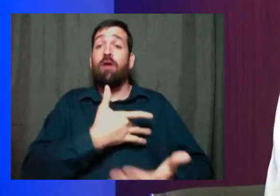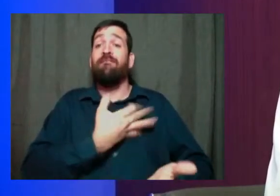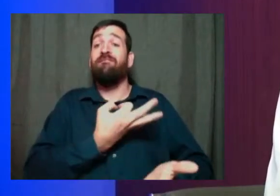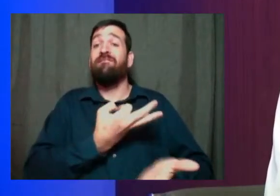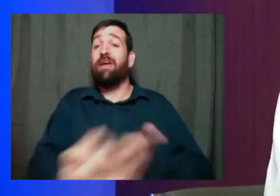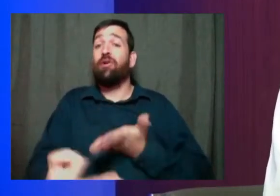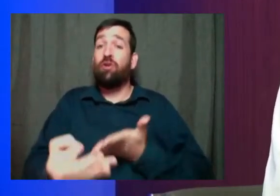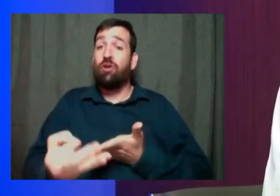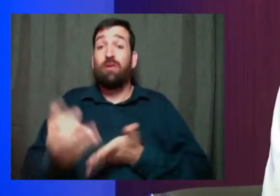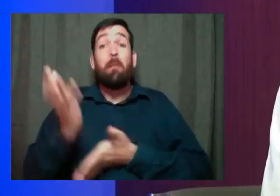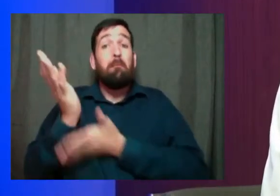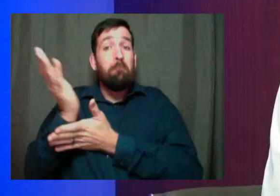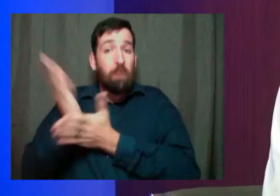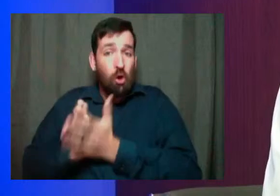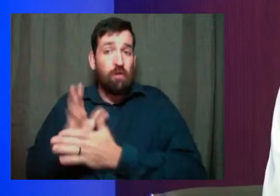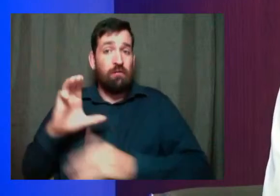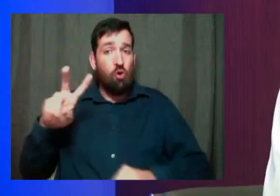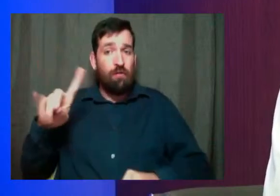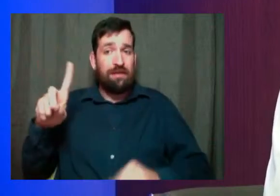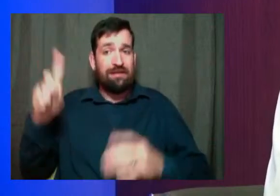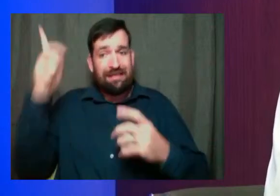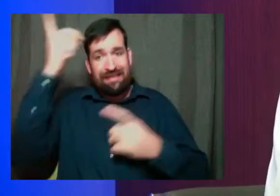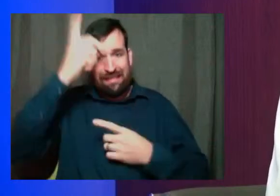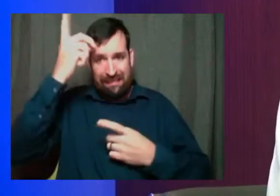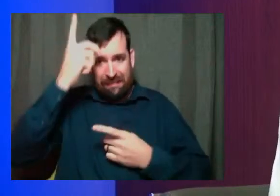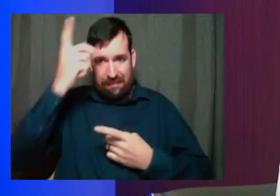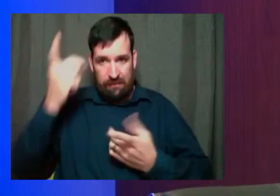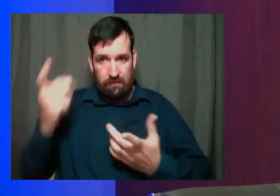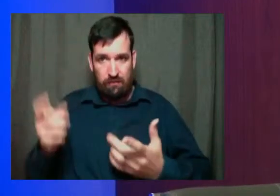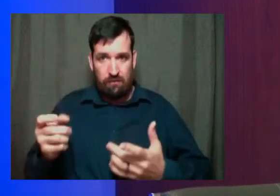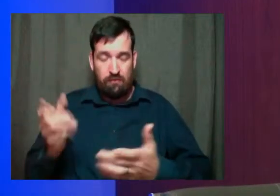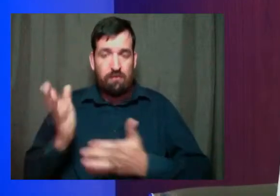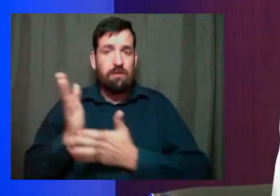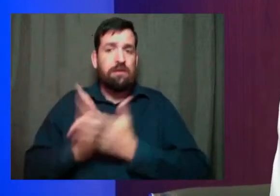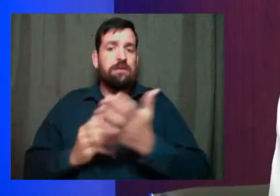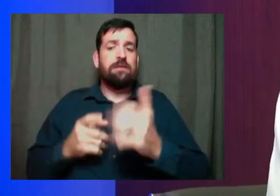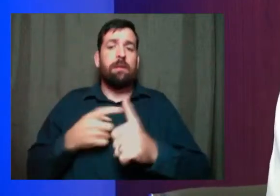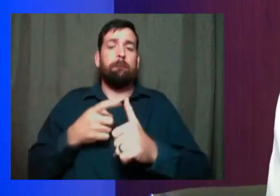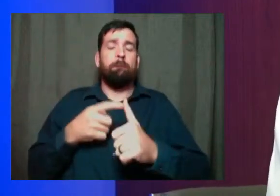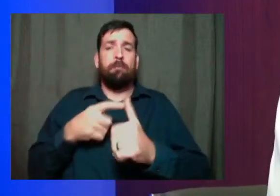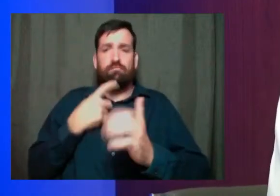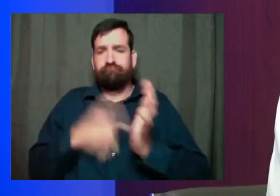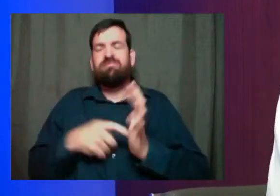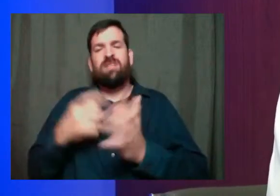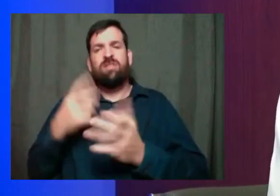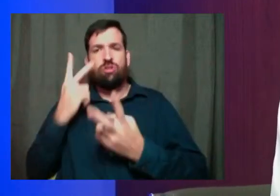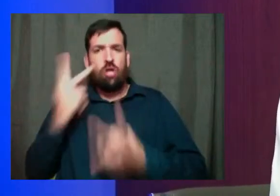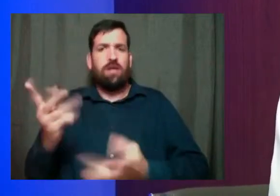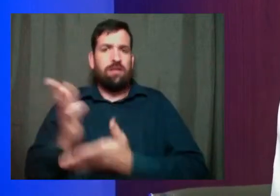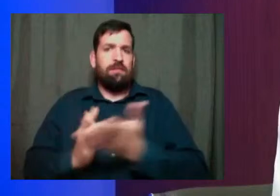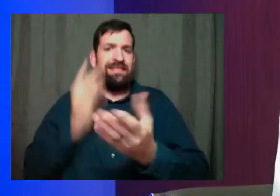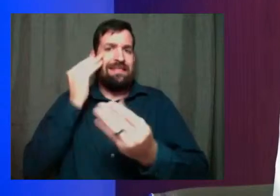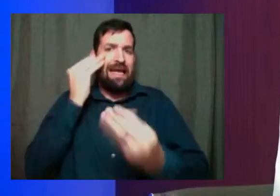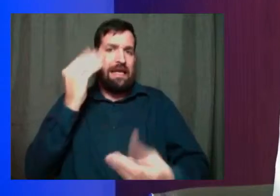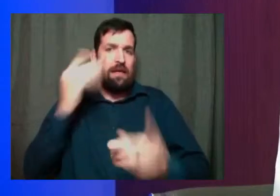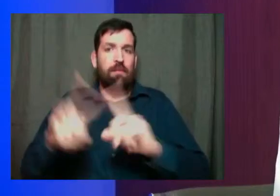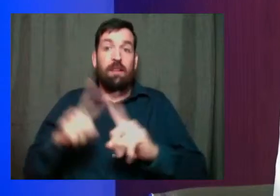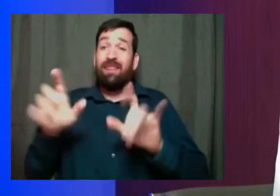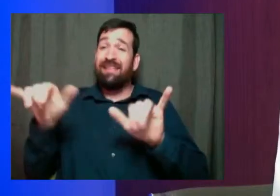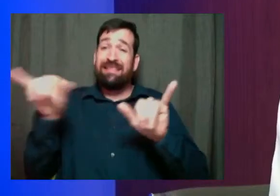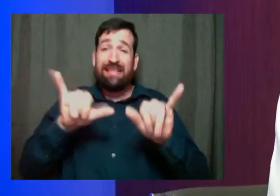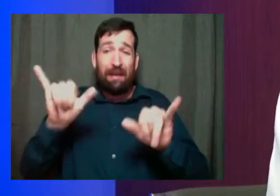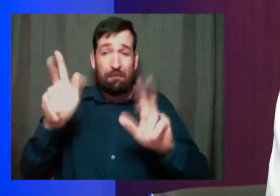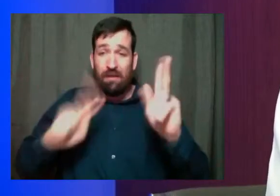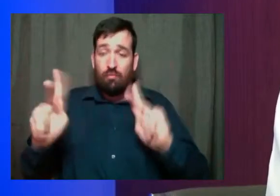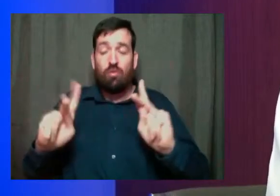COVID disease. Mm-hmm. And there are some preliminary indications. I saw some of that data this weekend. But the same people are saying, look, we think this could